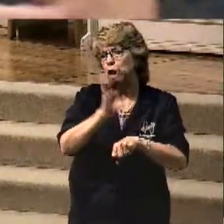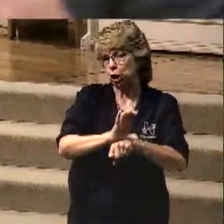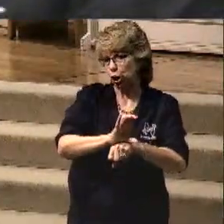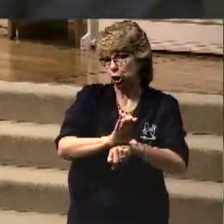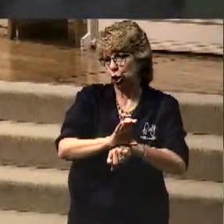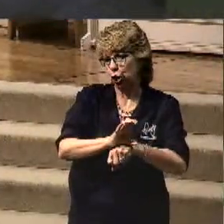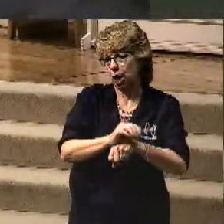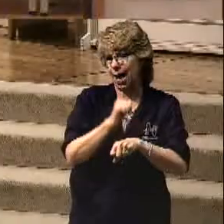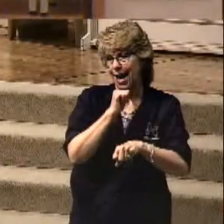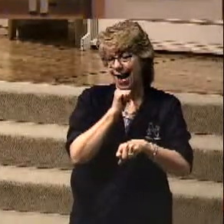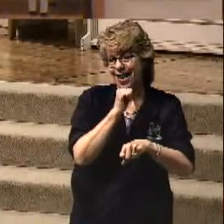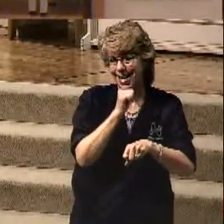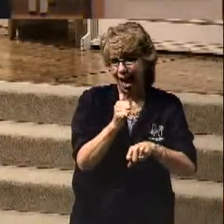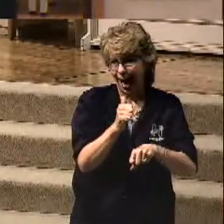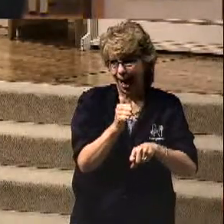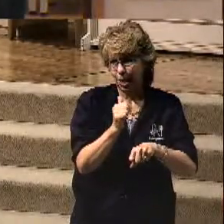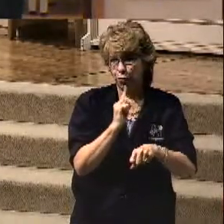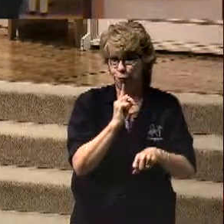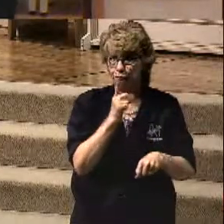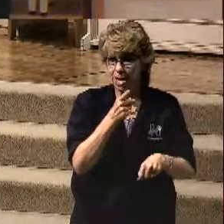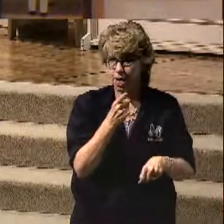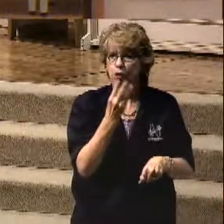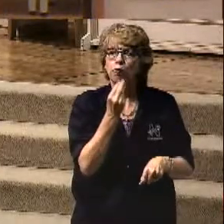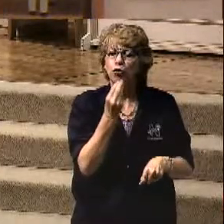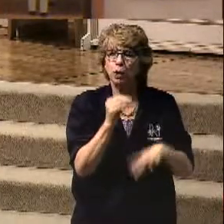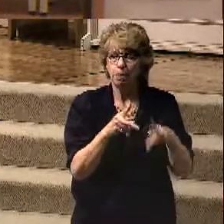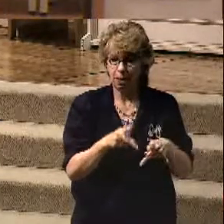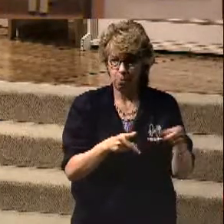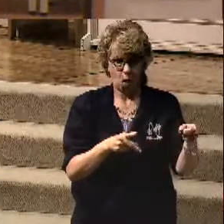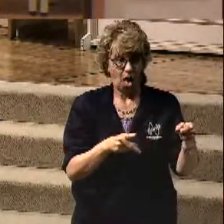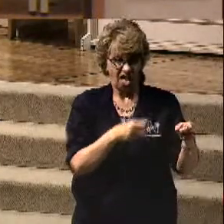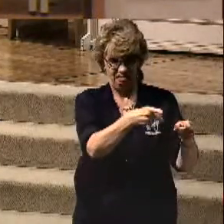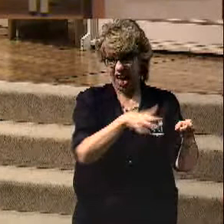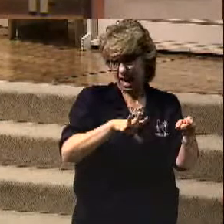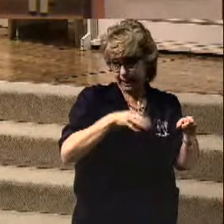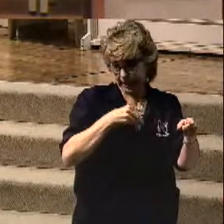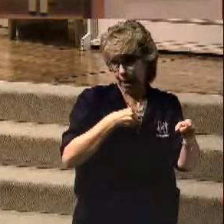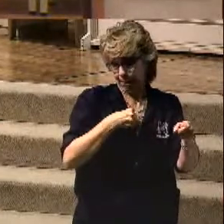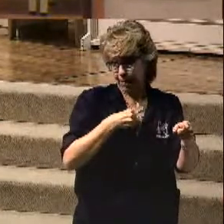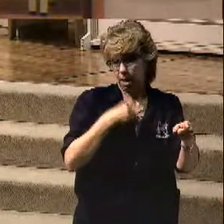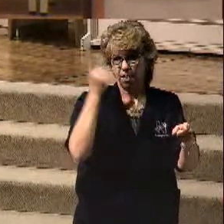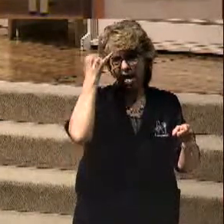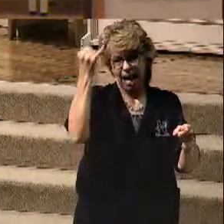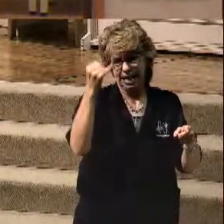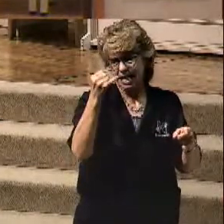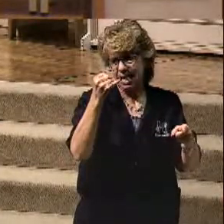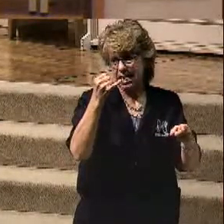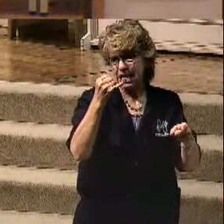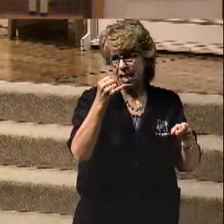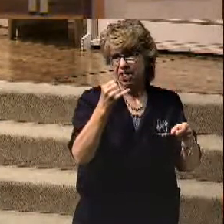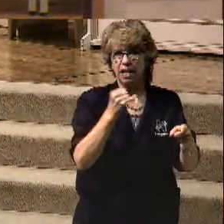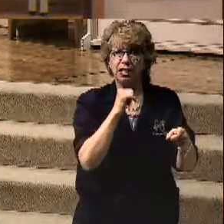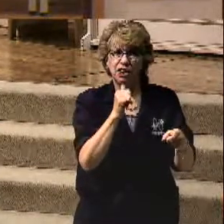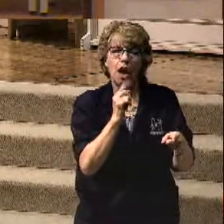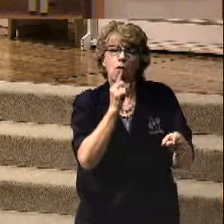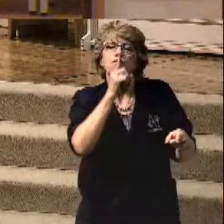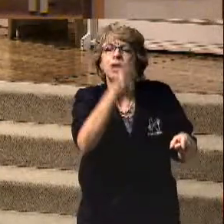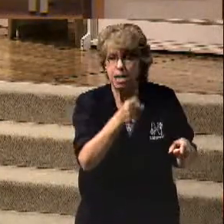an accepted interpretation of the Old Testament prophecies about Israel all the way up through.